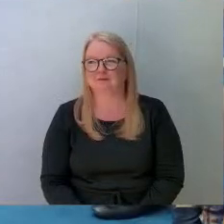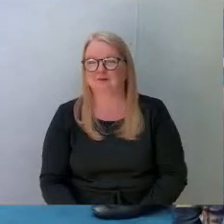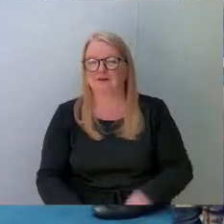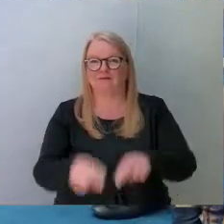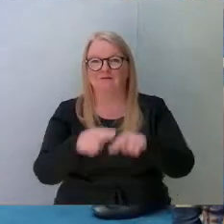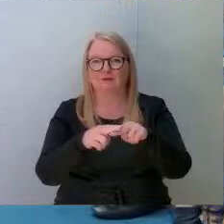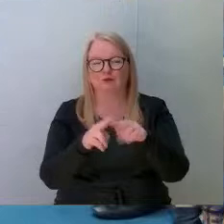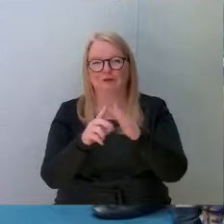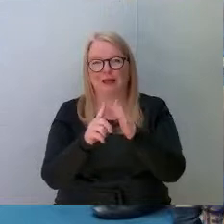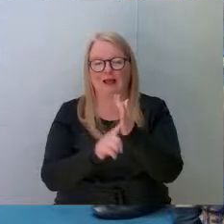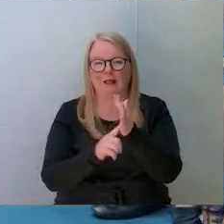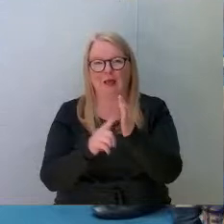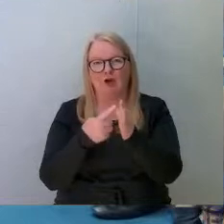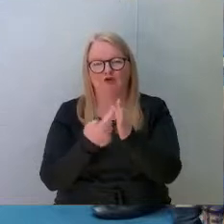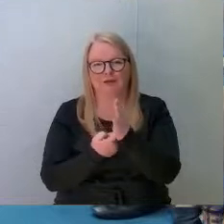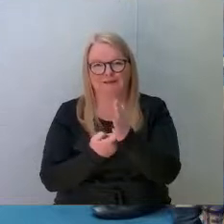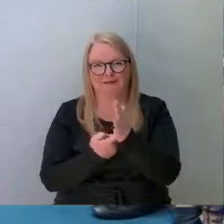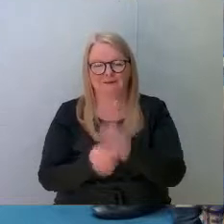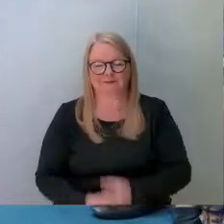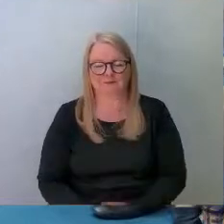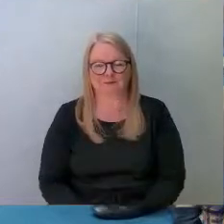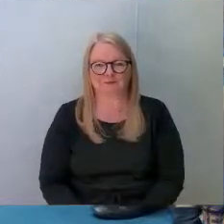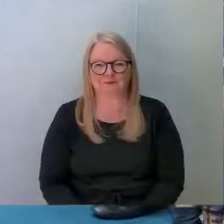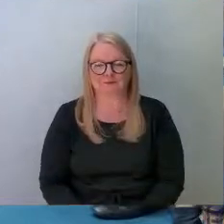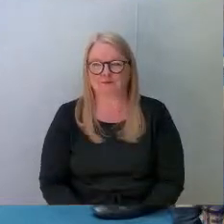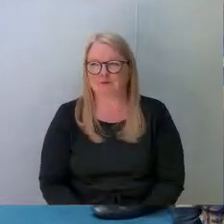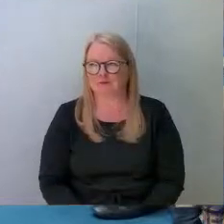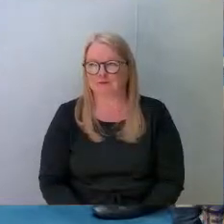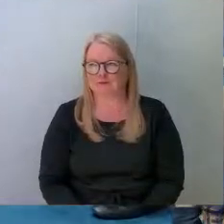Ferdous El Ambarani.